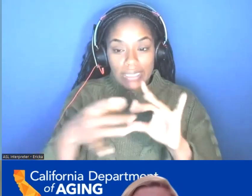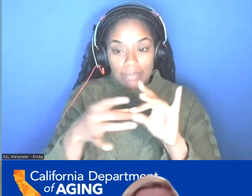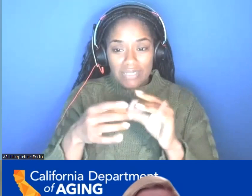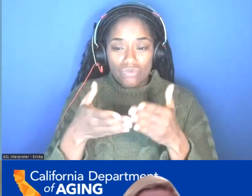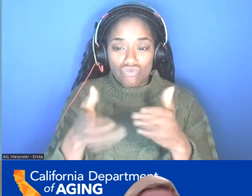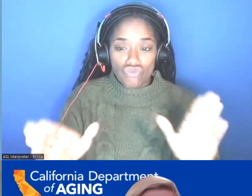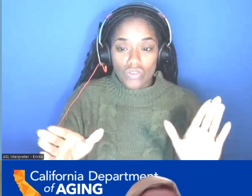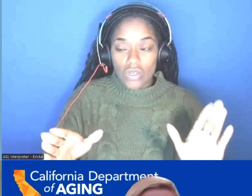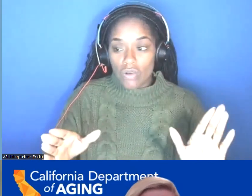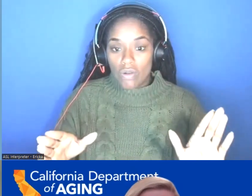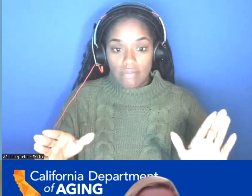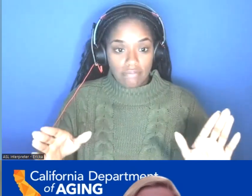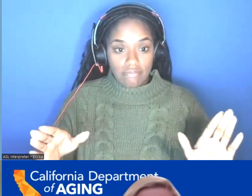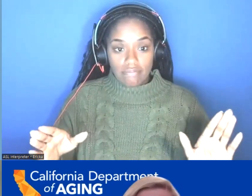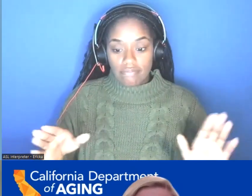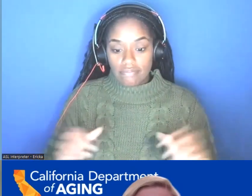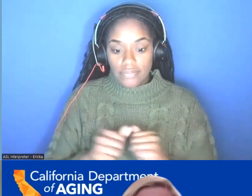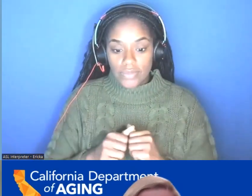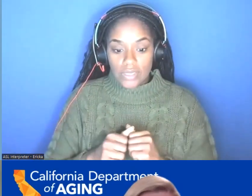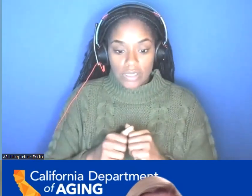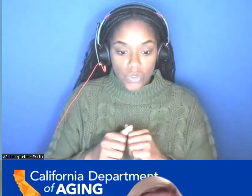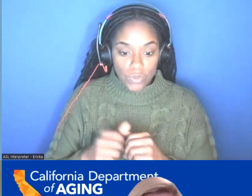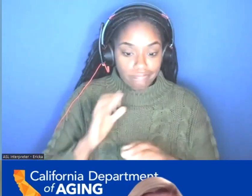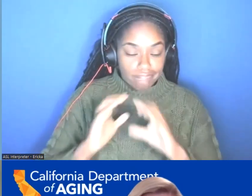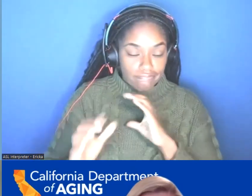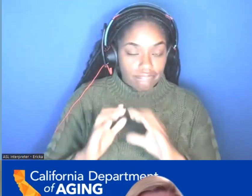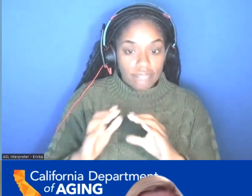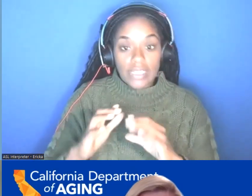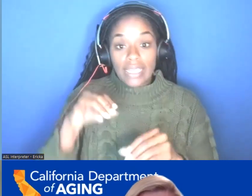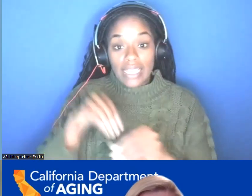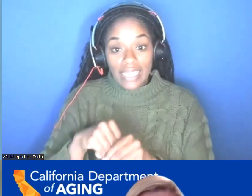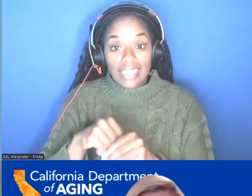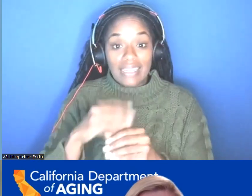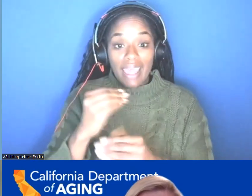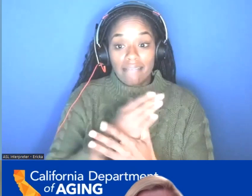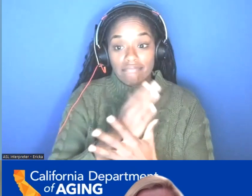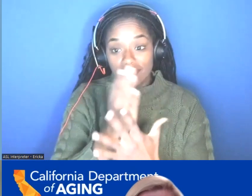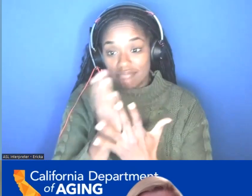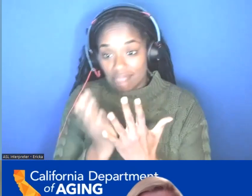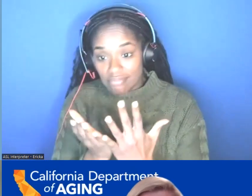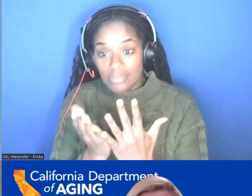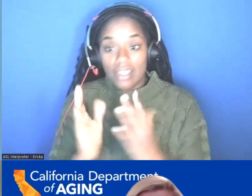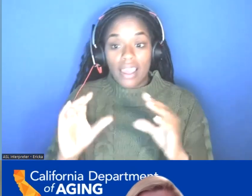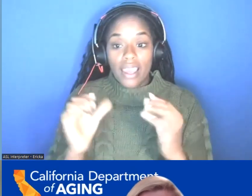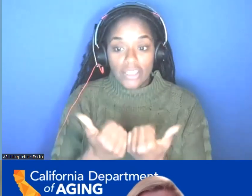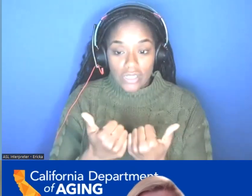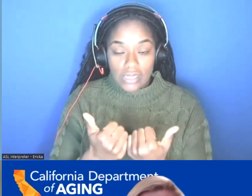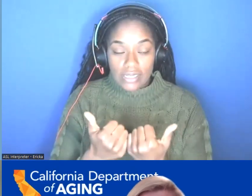communicating internally across, within agencies and across agencies. And then delivering